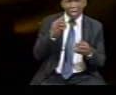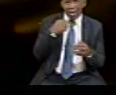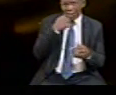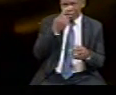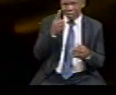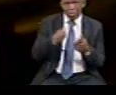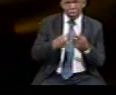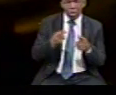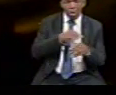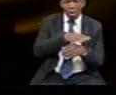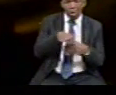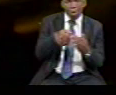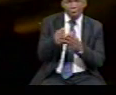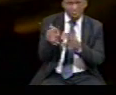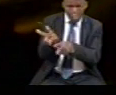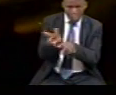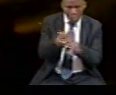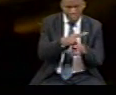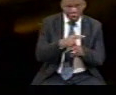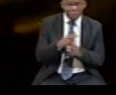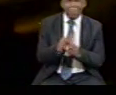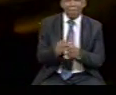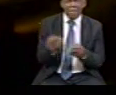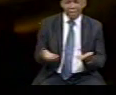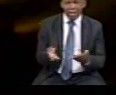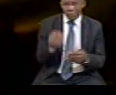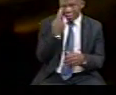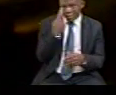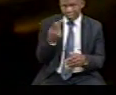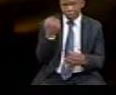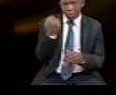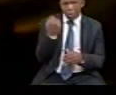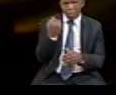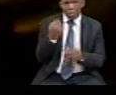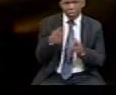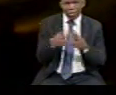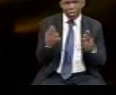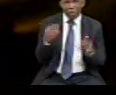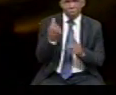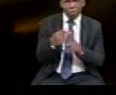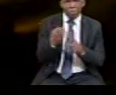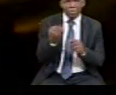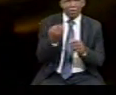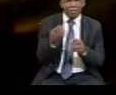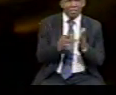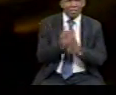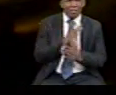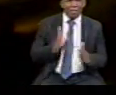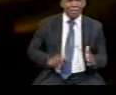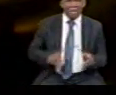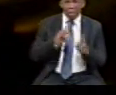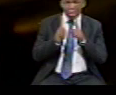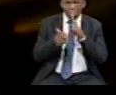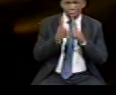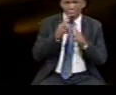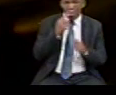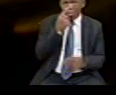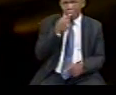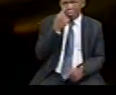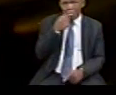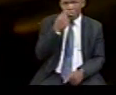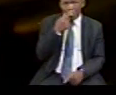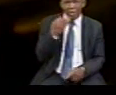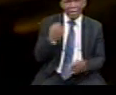all, watch. Here we see the very words of the Lord Jesus Christ talking about his coming,